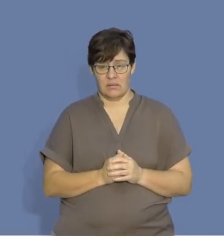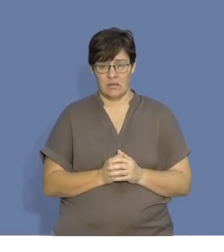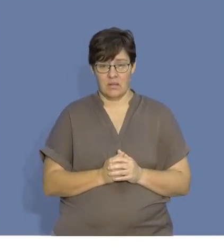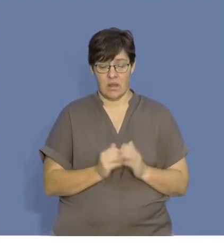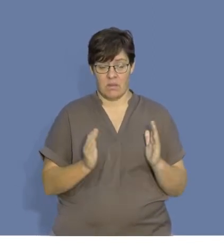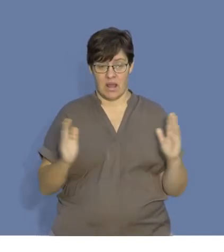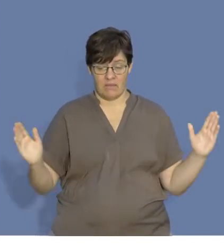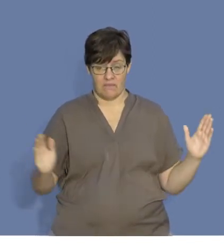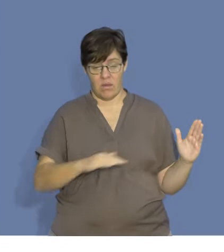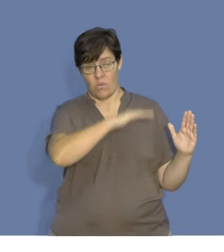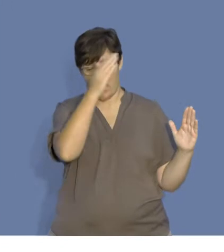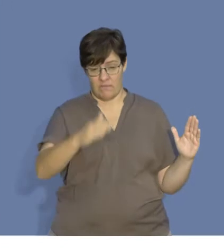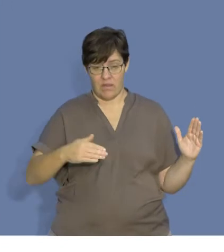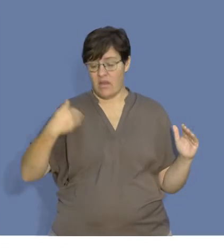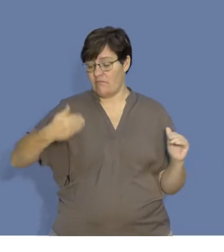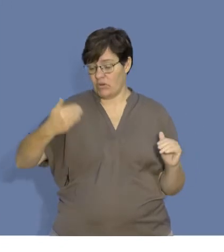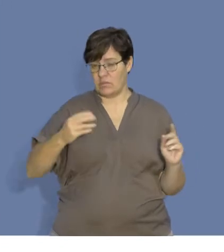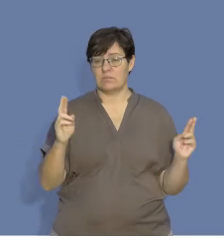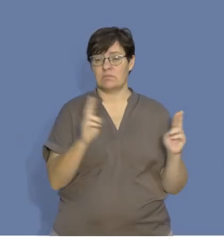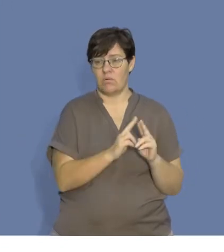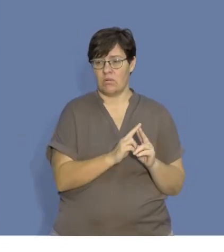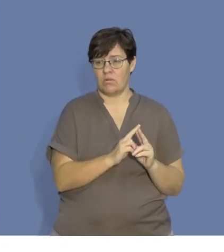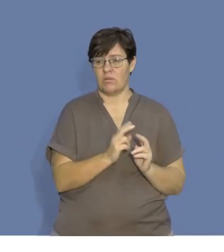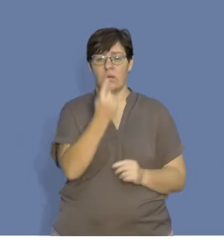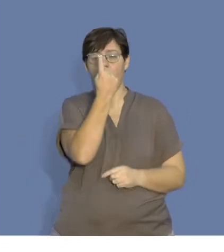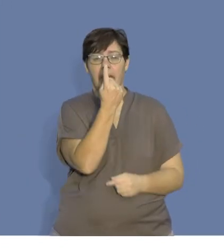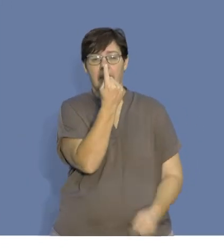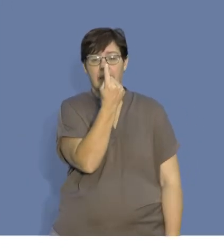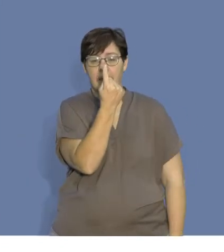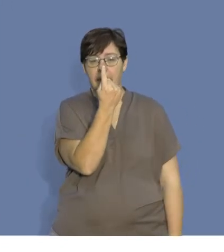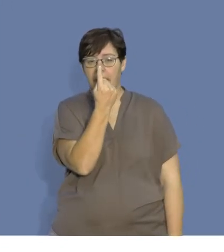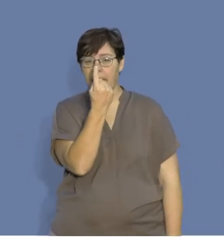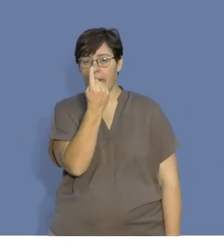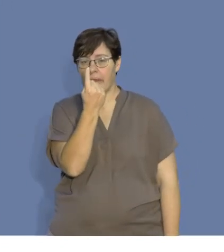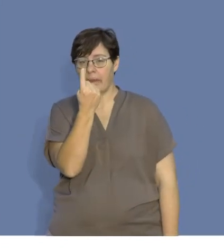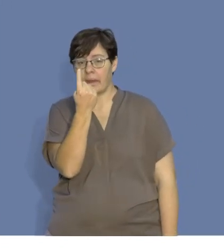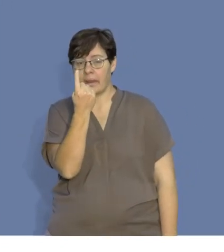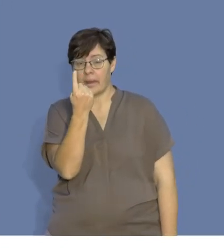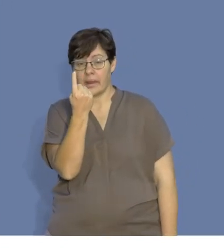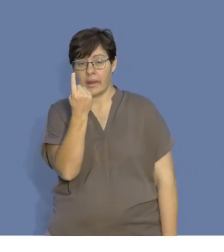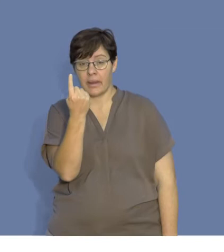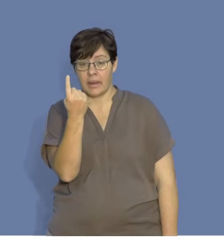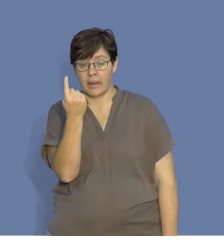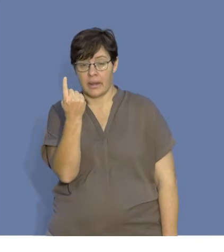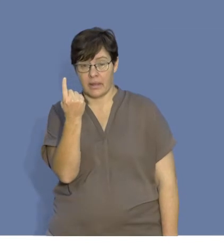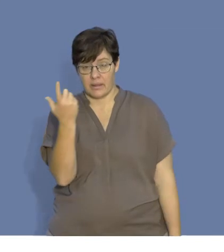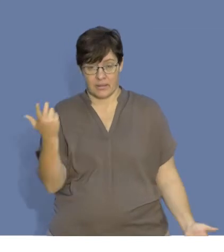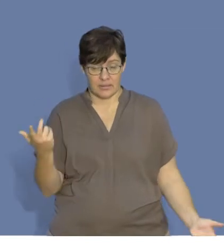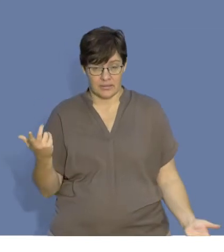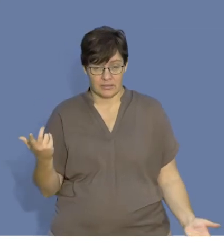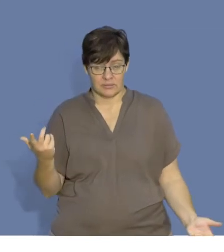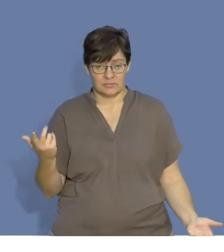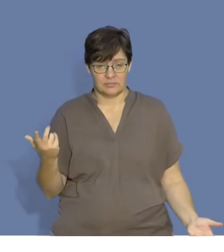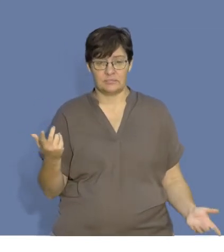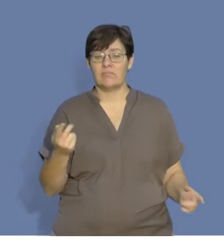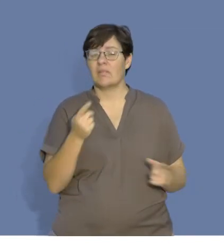bigger, I've made the frequency smaller, and there's this lone little electron. It's trying really hard to get to the other side. But